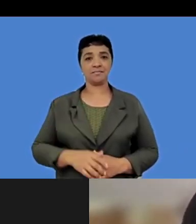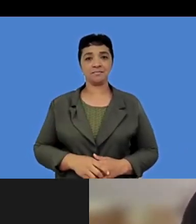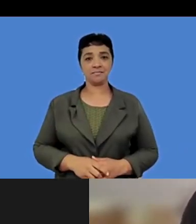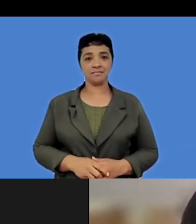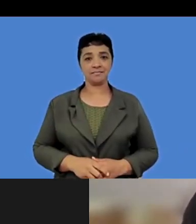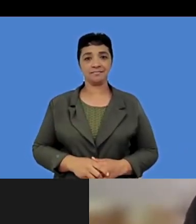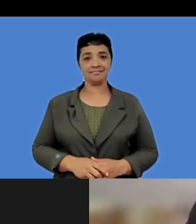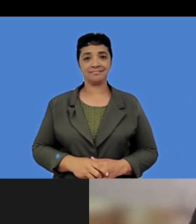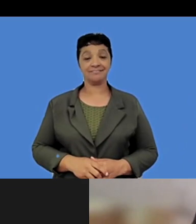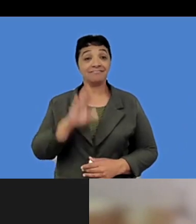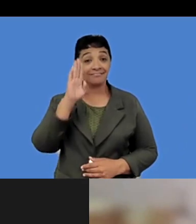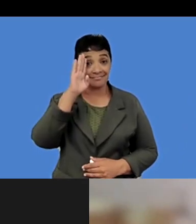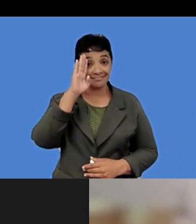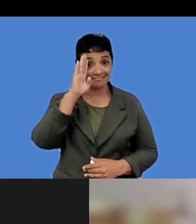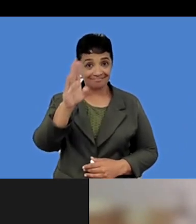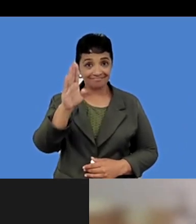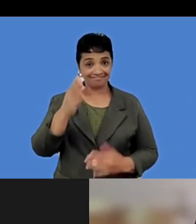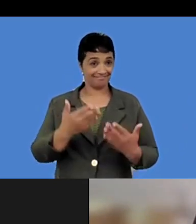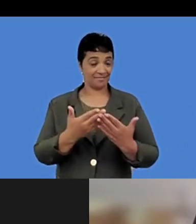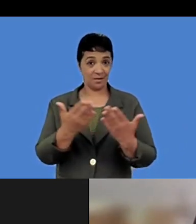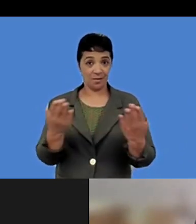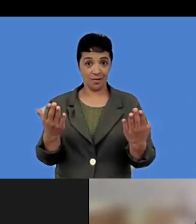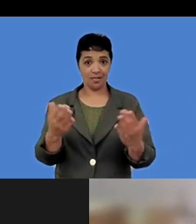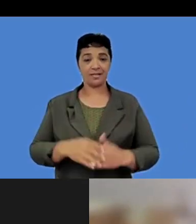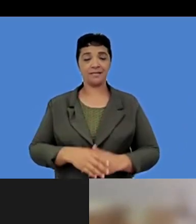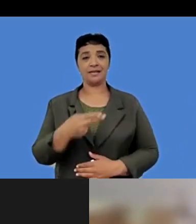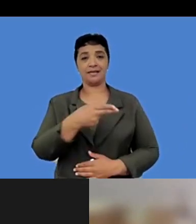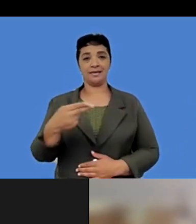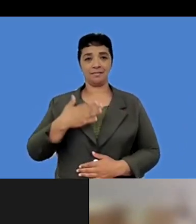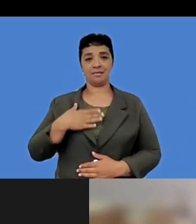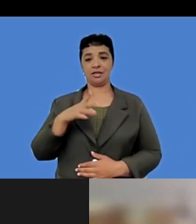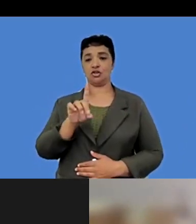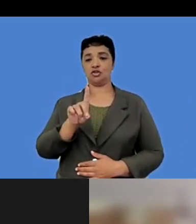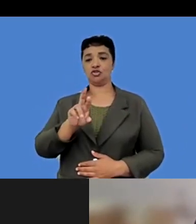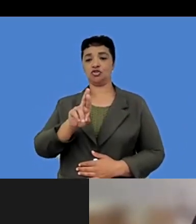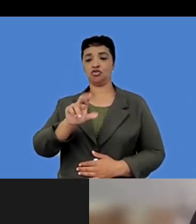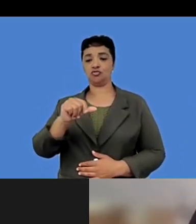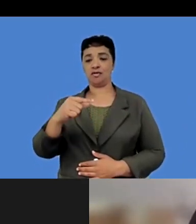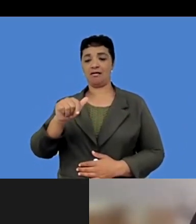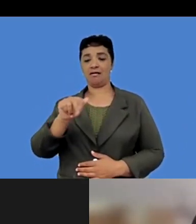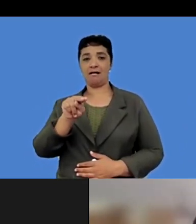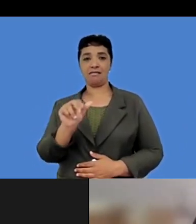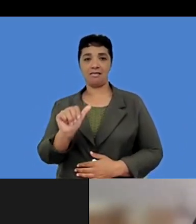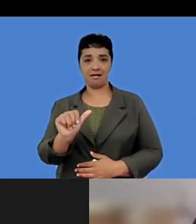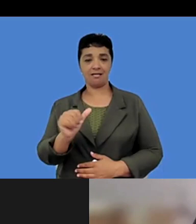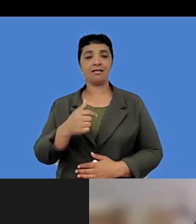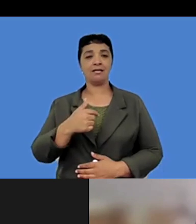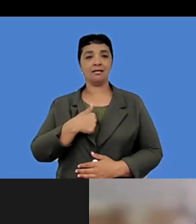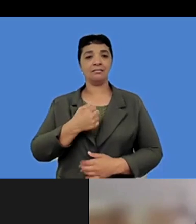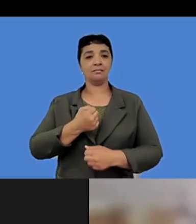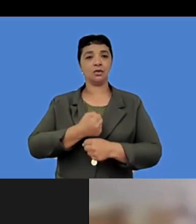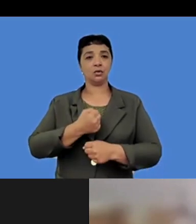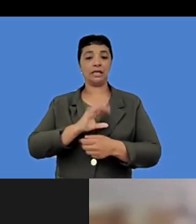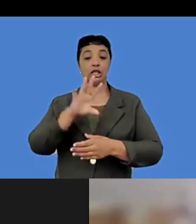Good afternoon, everyone. My name is Dragana Ciric, and I'm Inclusive